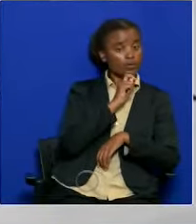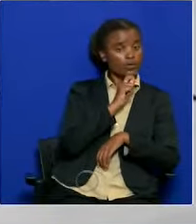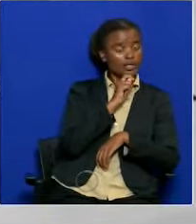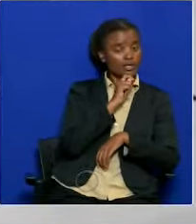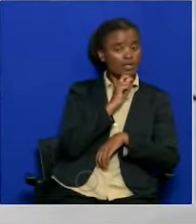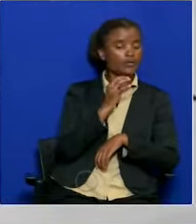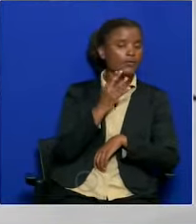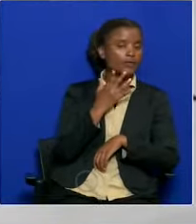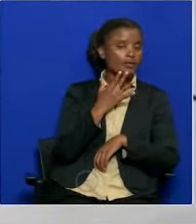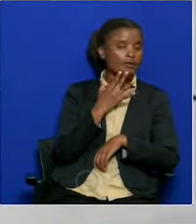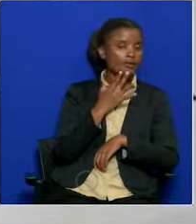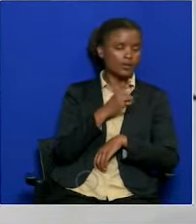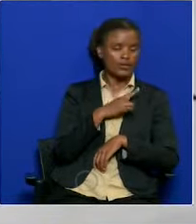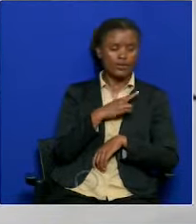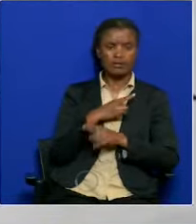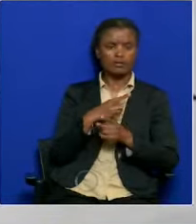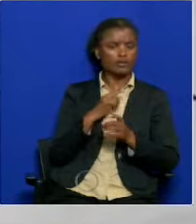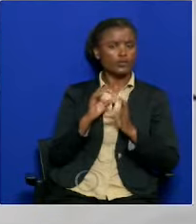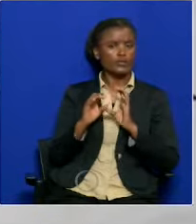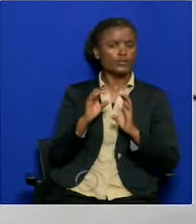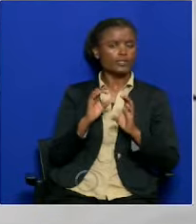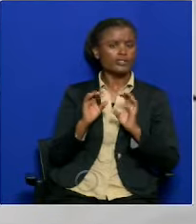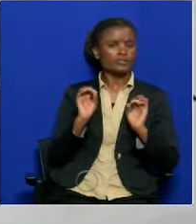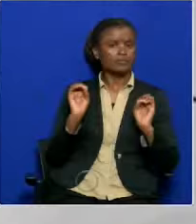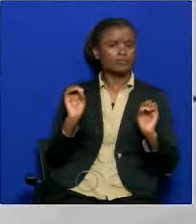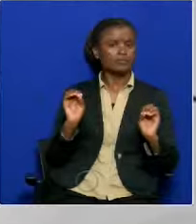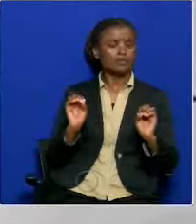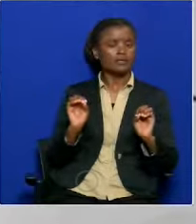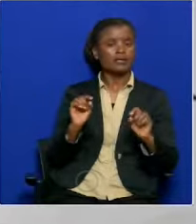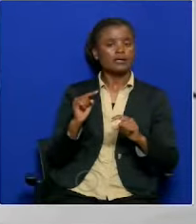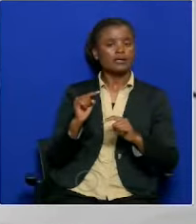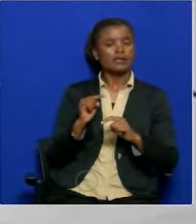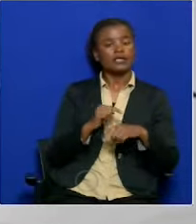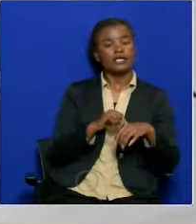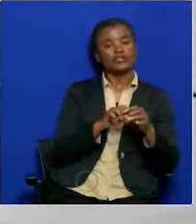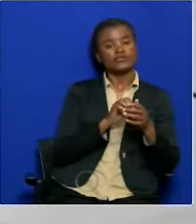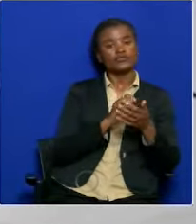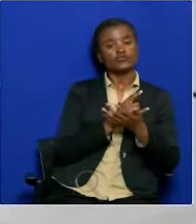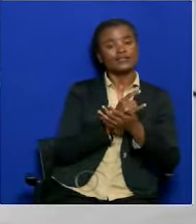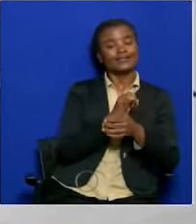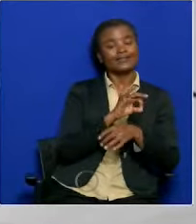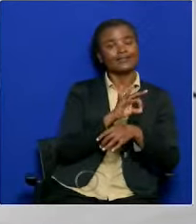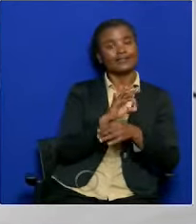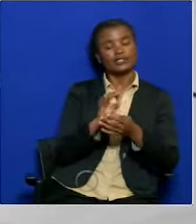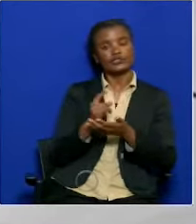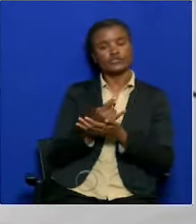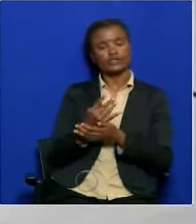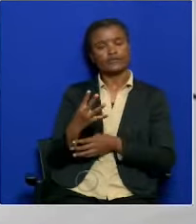be any communication between chat 3 and chat 4.